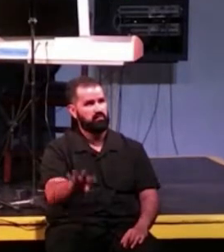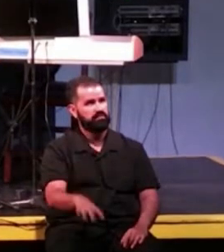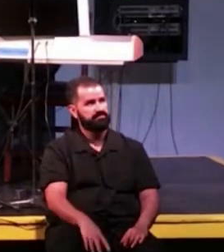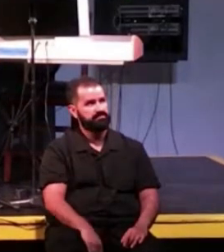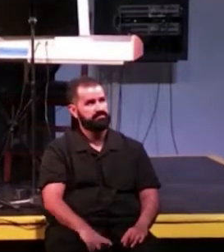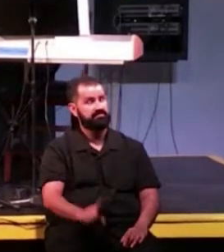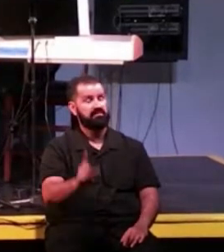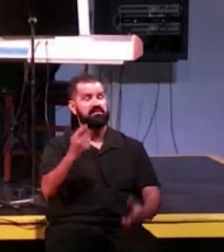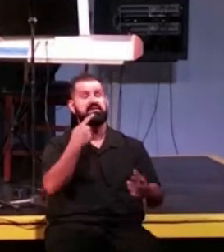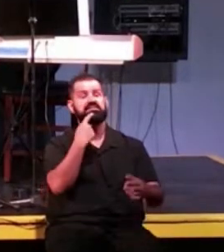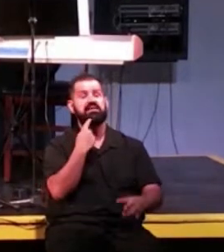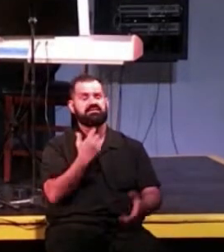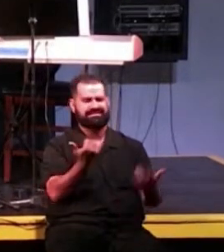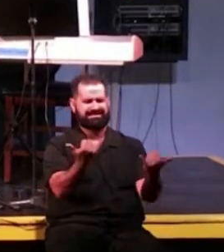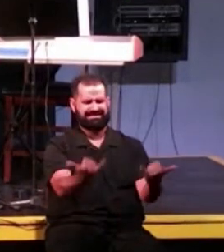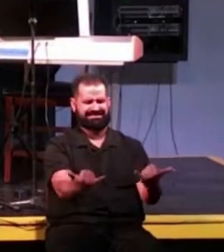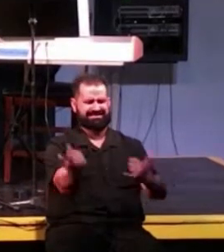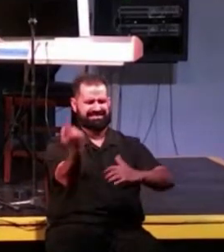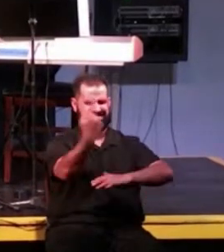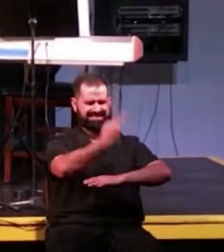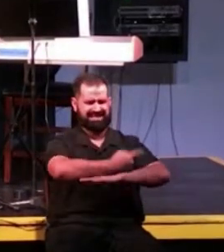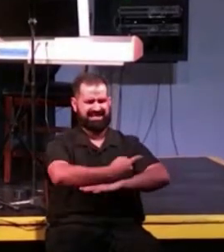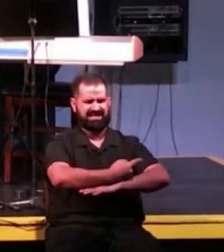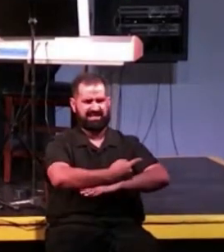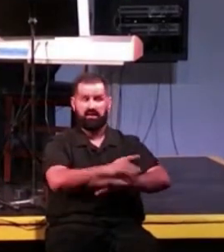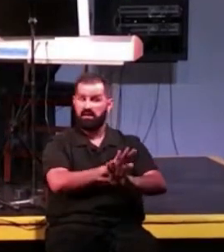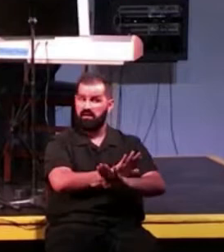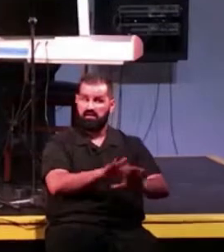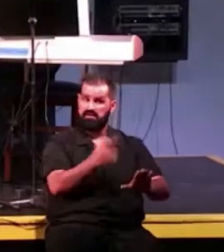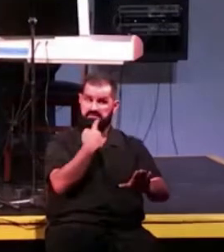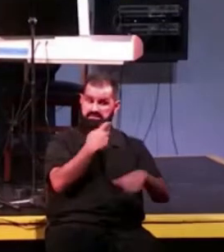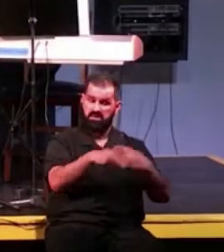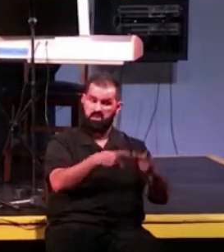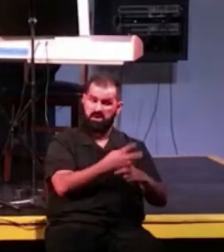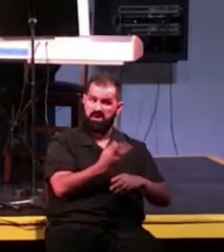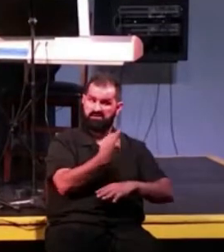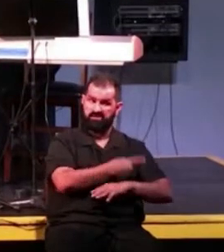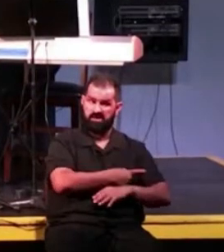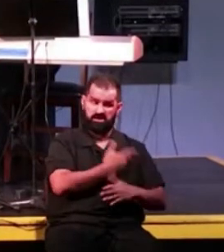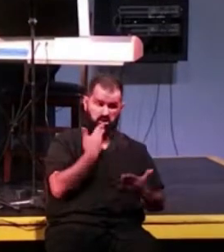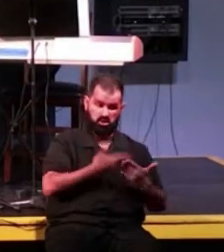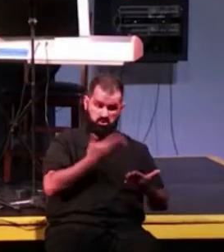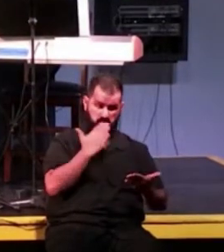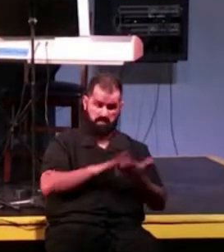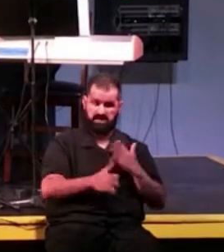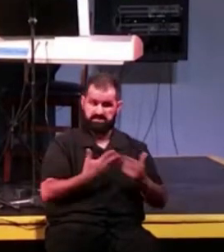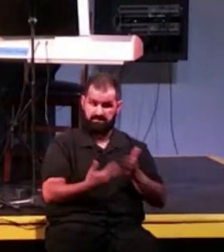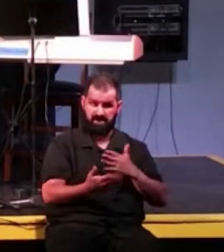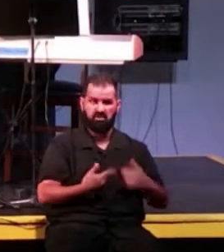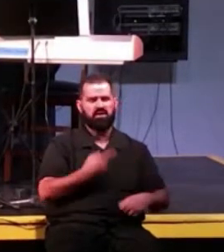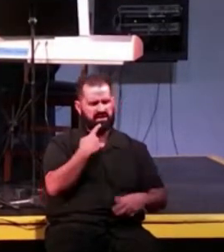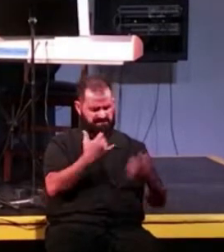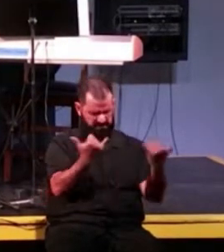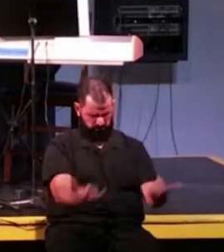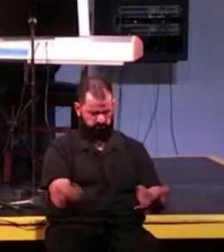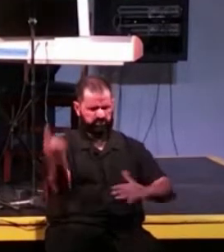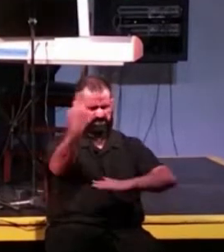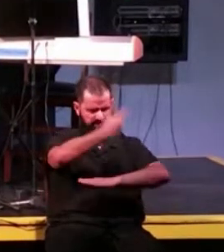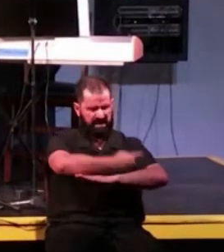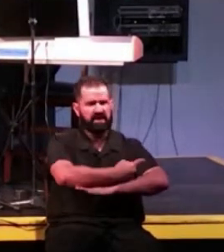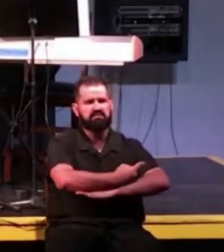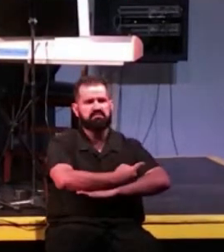This is the day. It doesn't say what kind of day. It says, this is the day